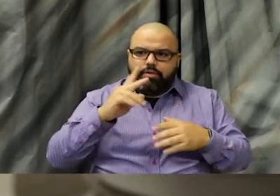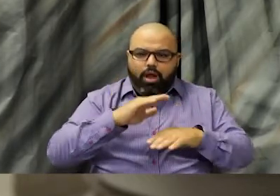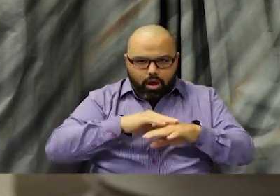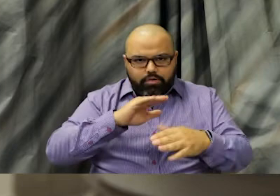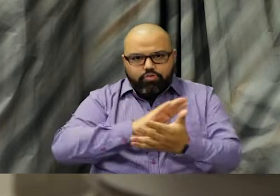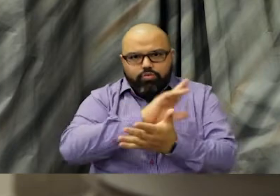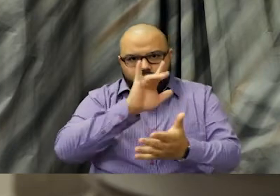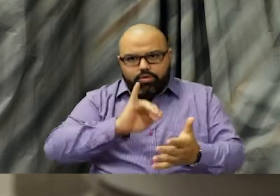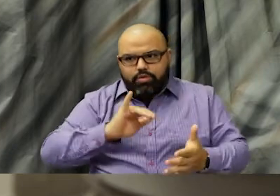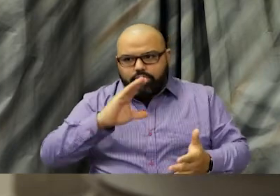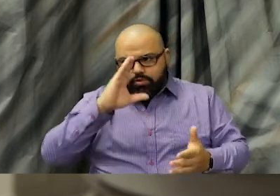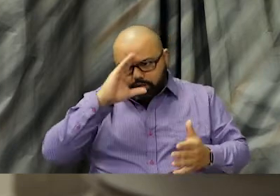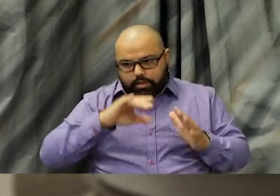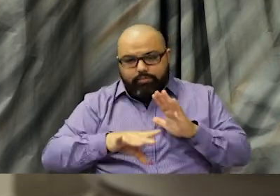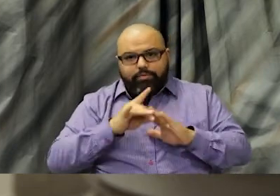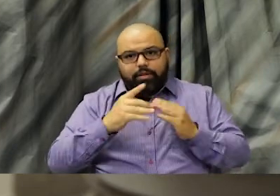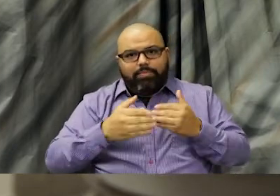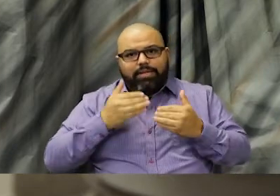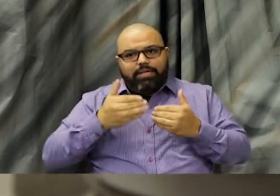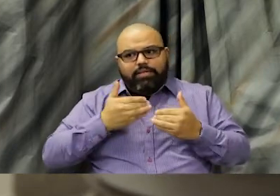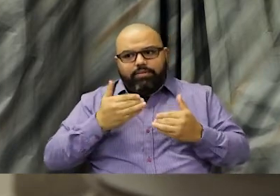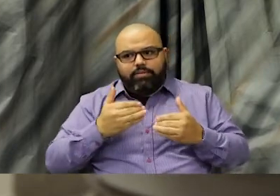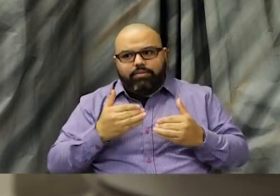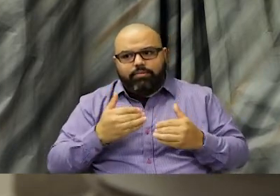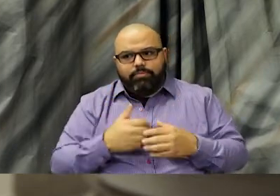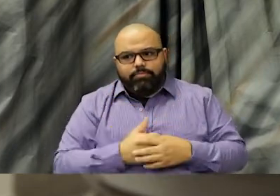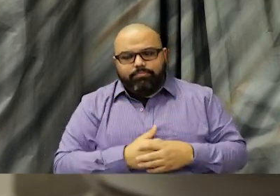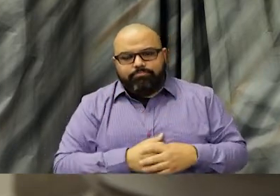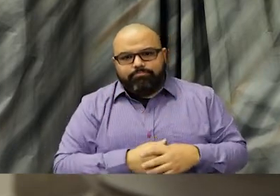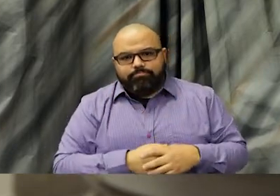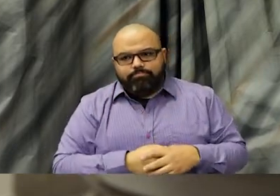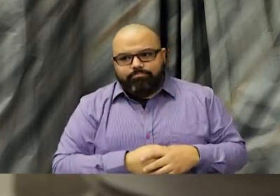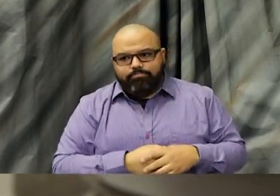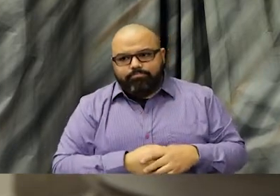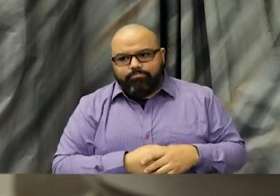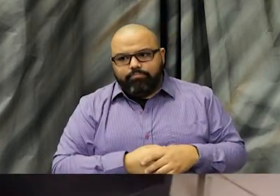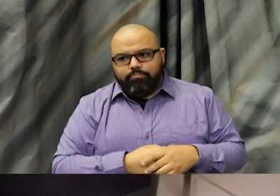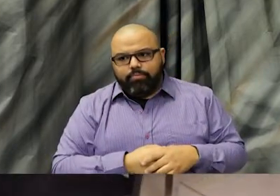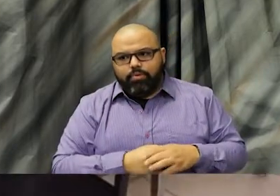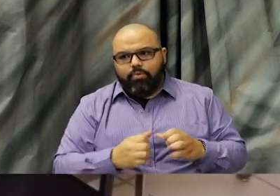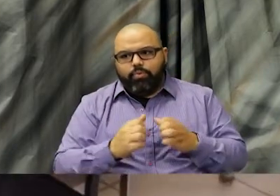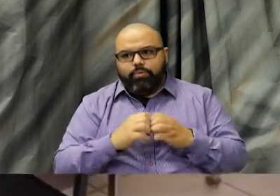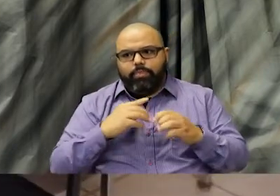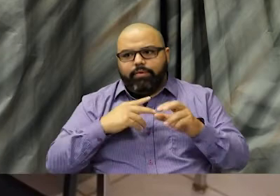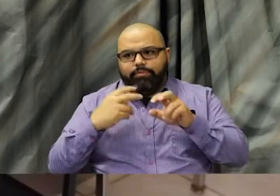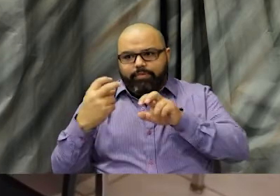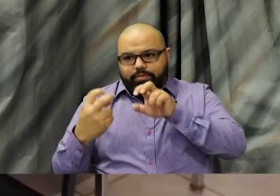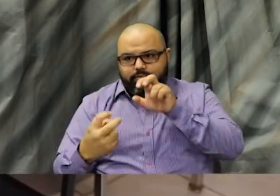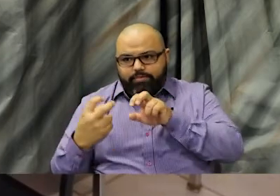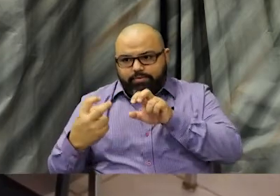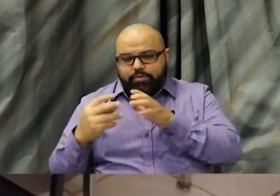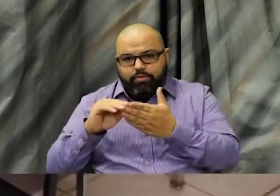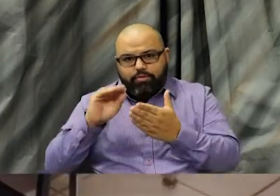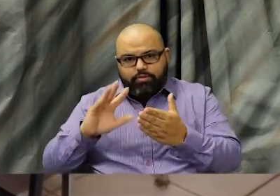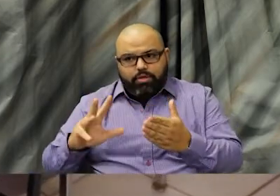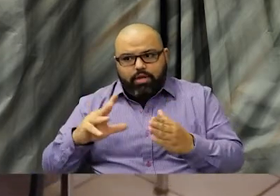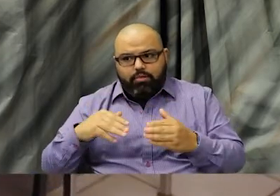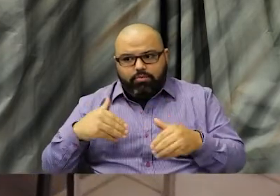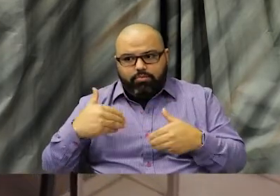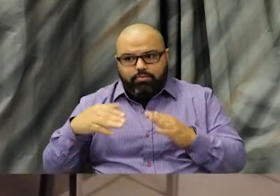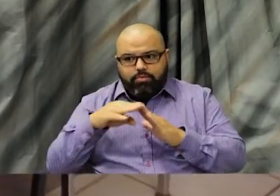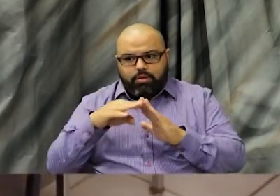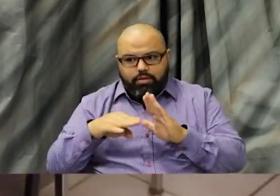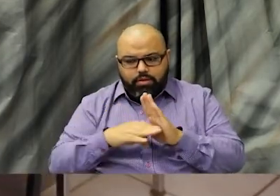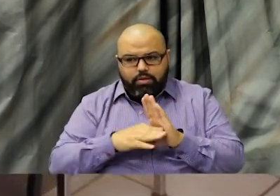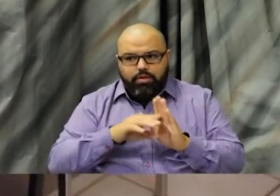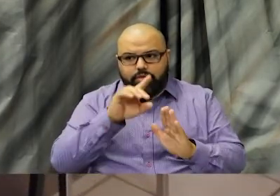they're going to see them on Schoology, so that they can find them and reference them more easily. With my face-to-face students, I would be going over